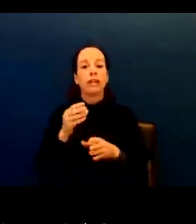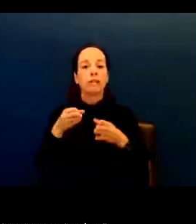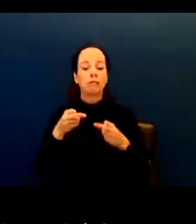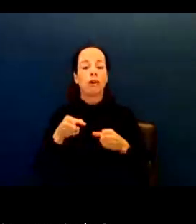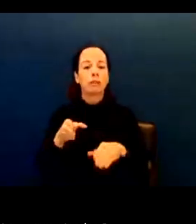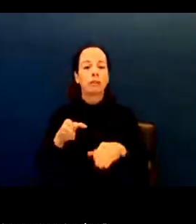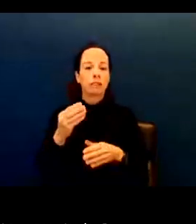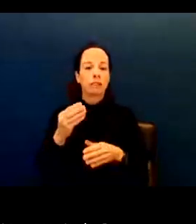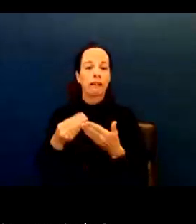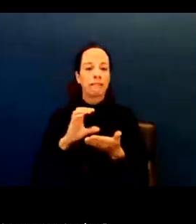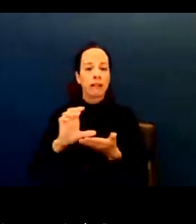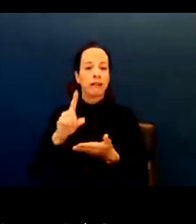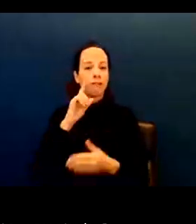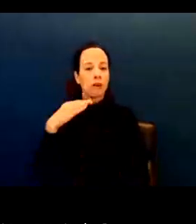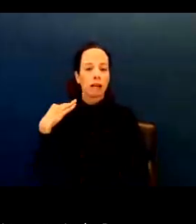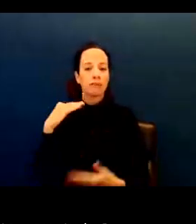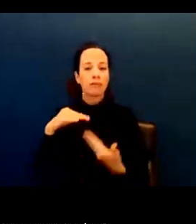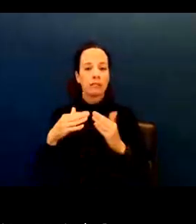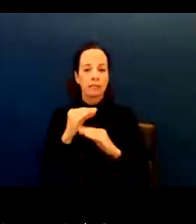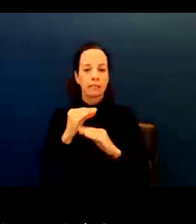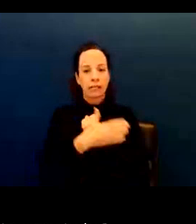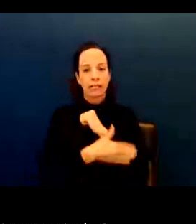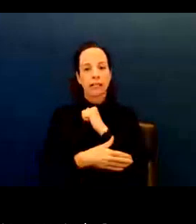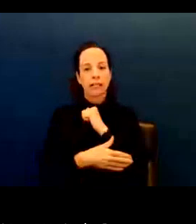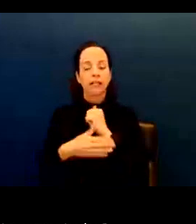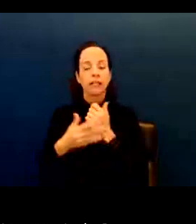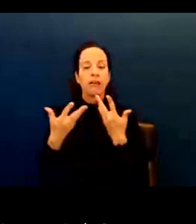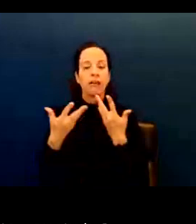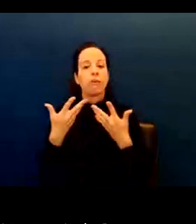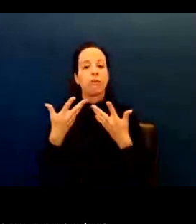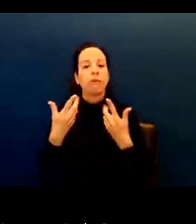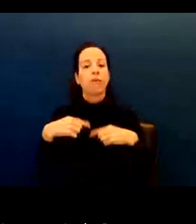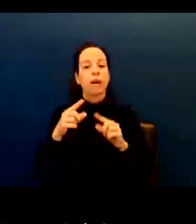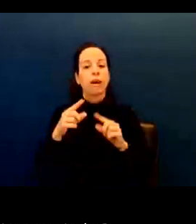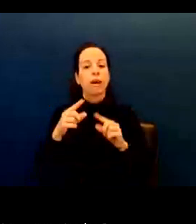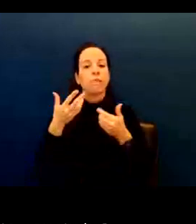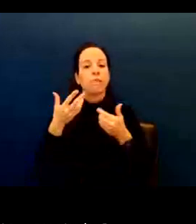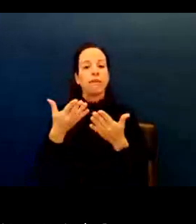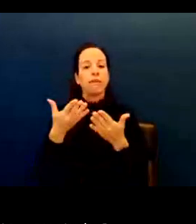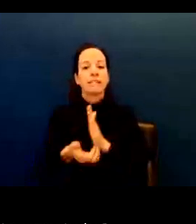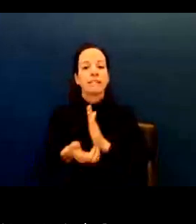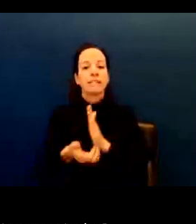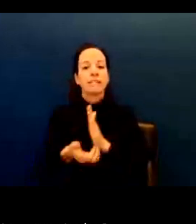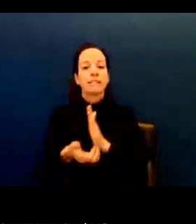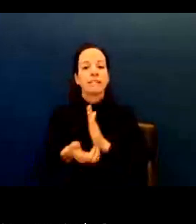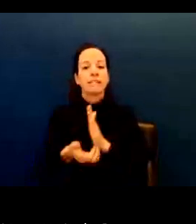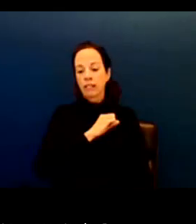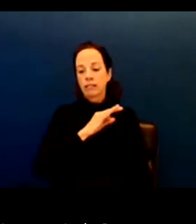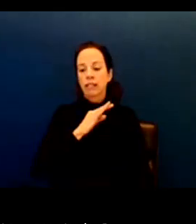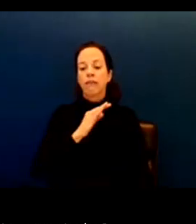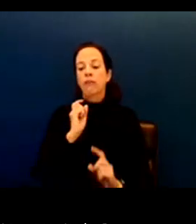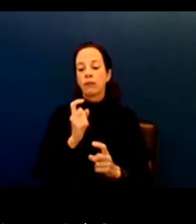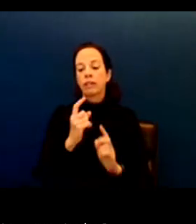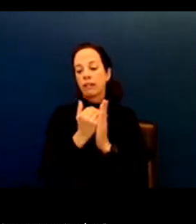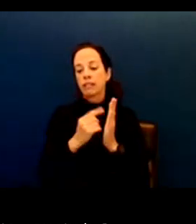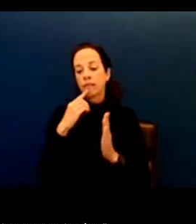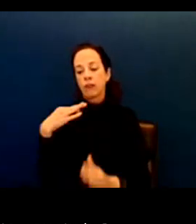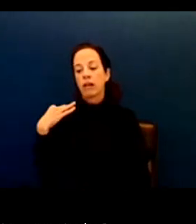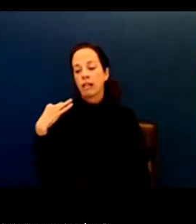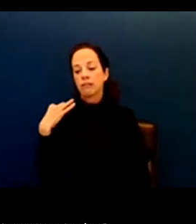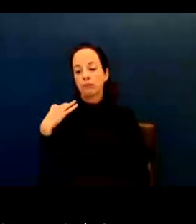eligible cities and county as provided in Attachment B, and direct staff to transmit the list of eligible jurisdictions to the State